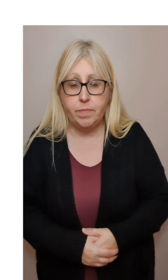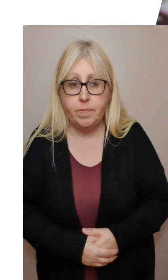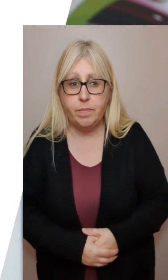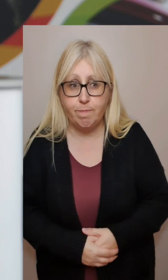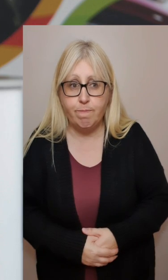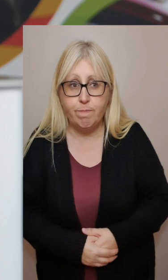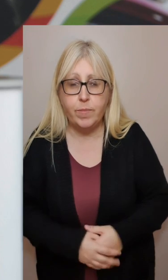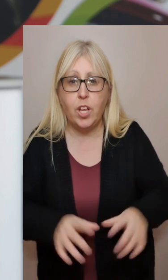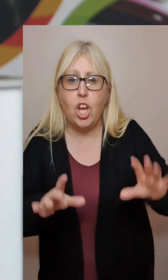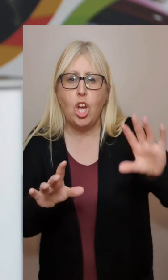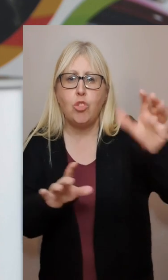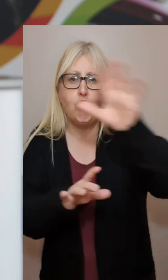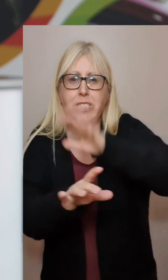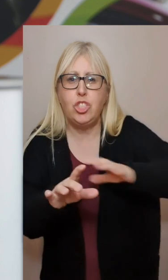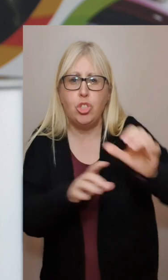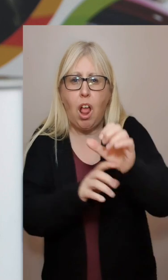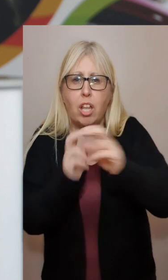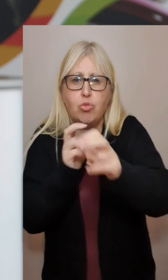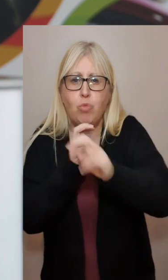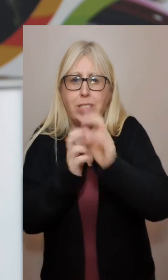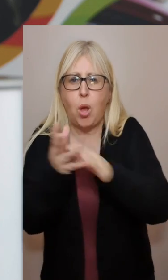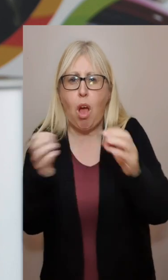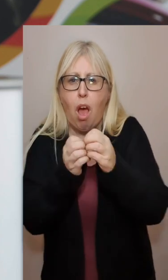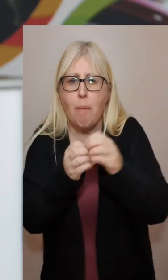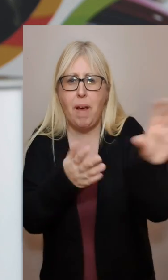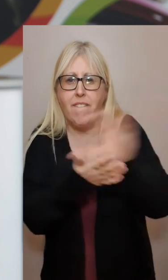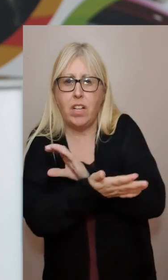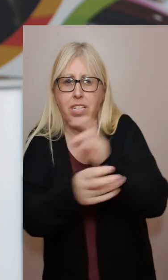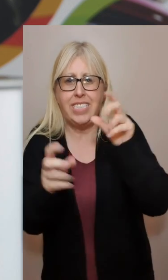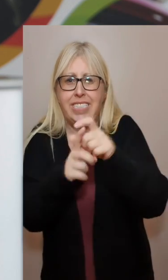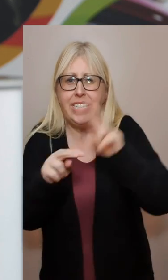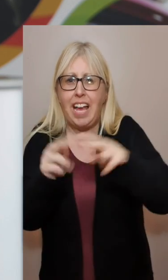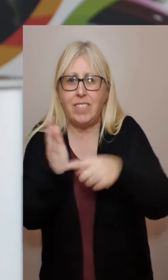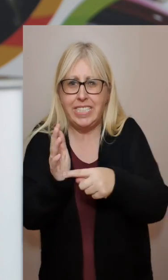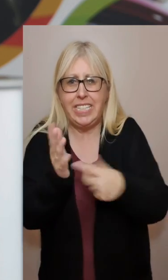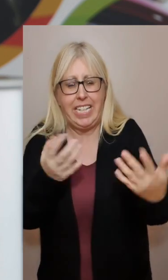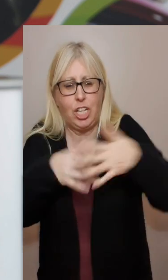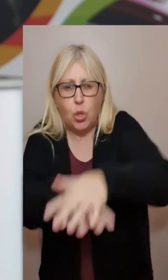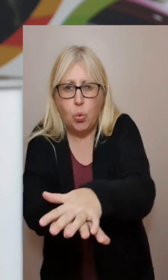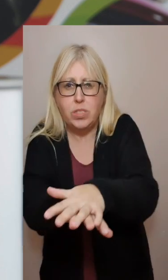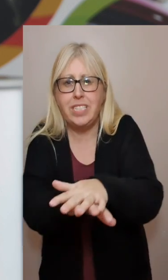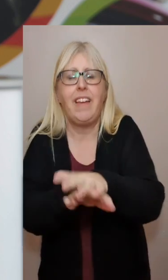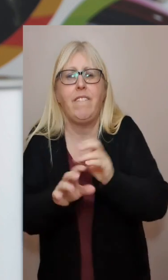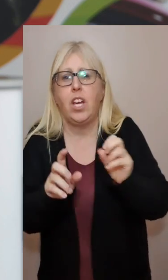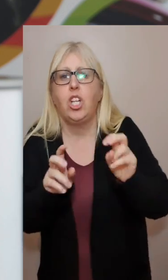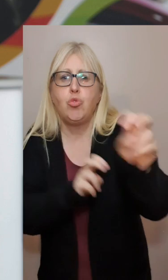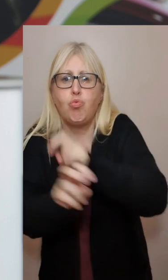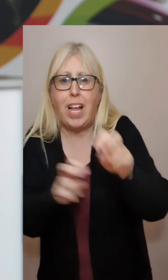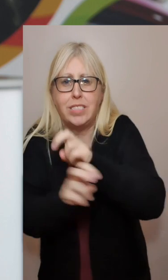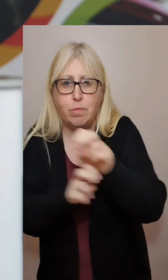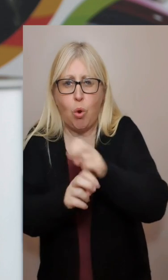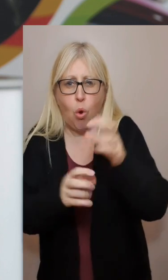The regional transport hubs funded by the DFT as part of the inclusive transport strategy are aimed at